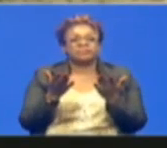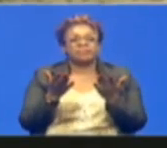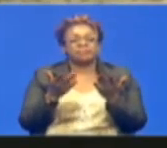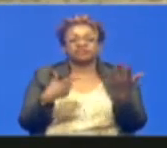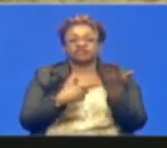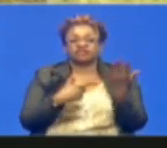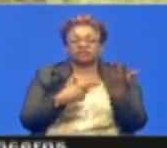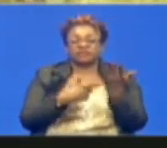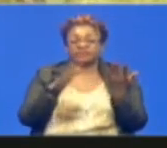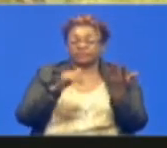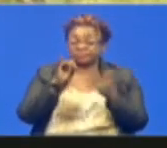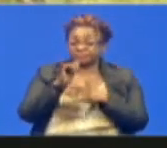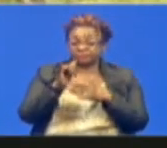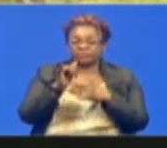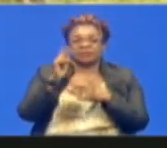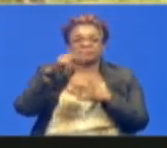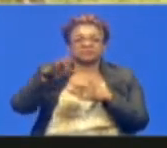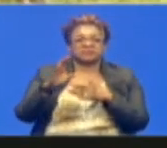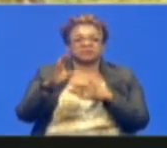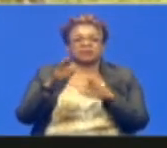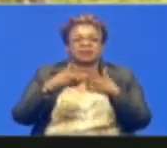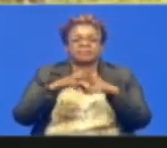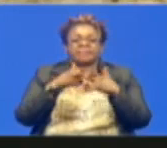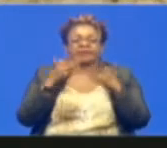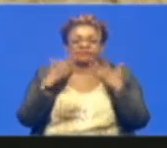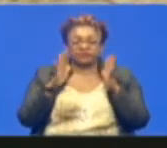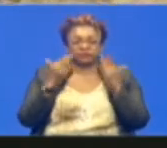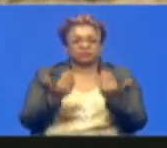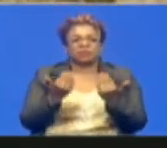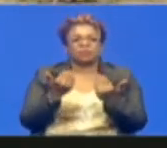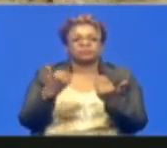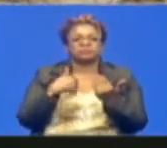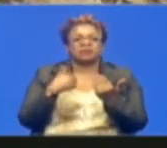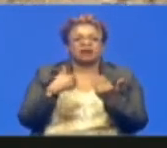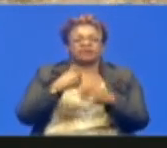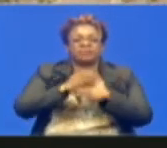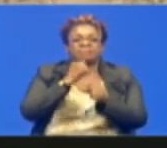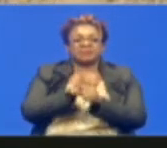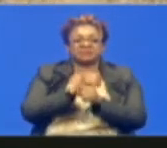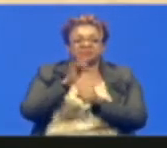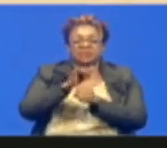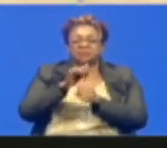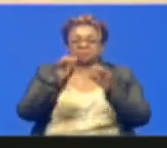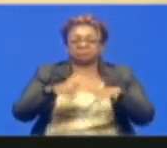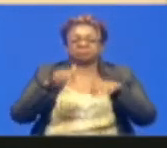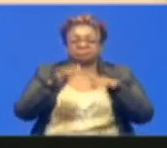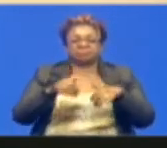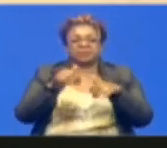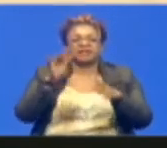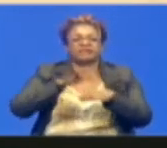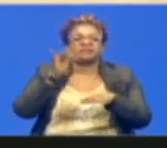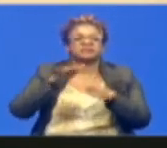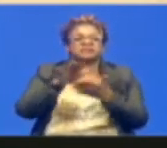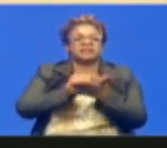Technicians from the corporation have since repaired the pipeline and dug multiple trenches around the affected area, which also shows that part